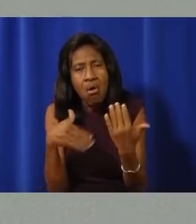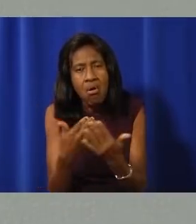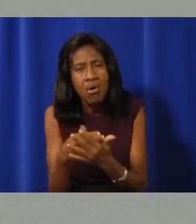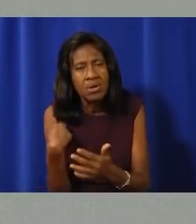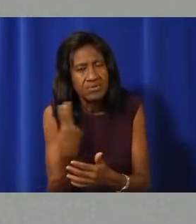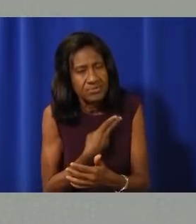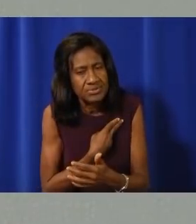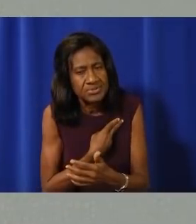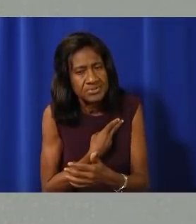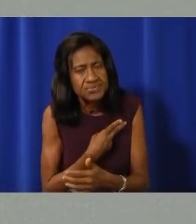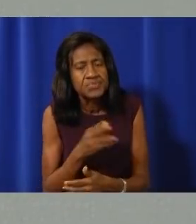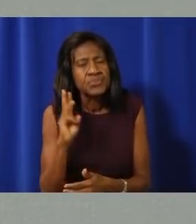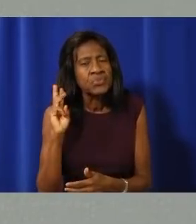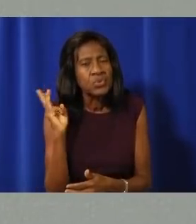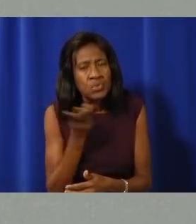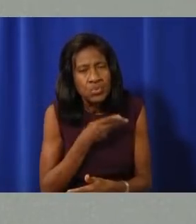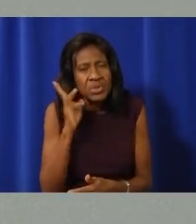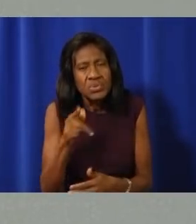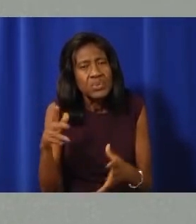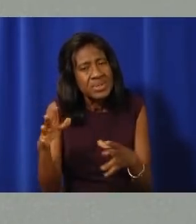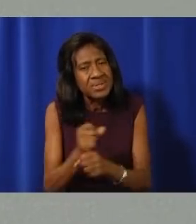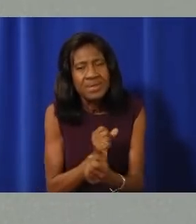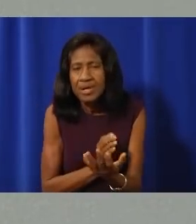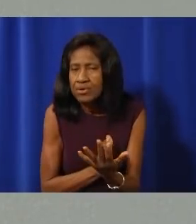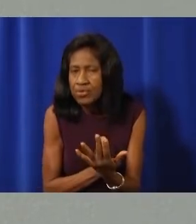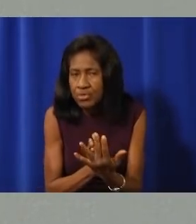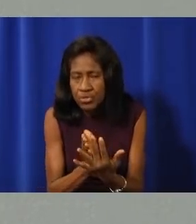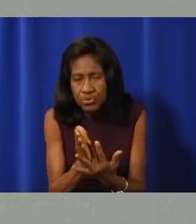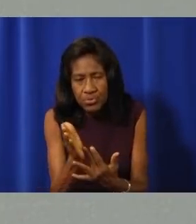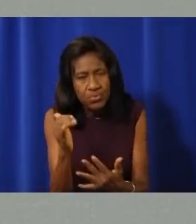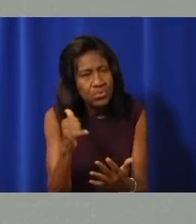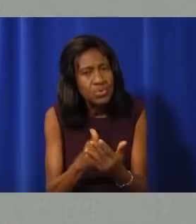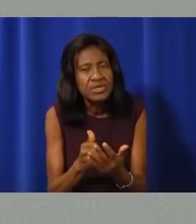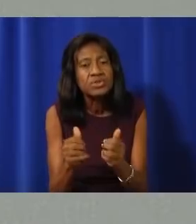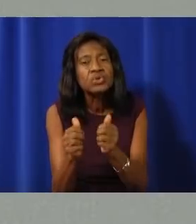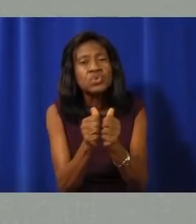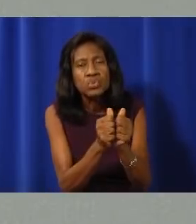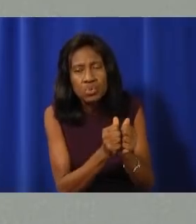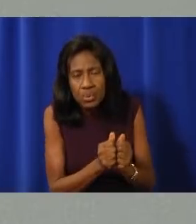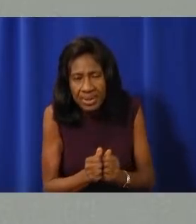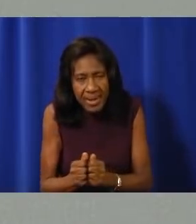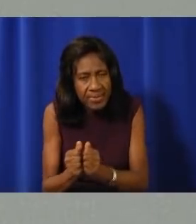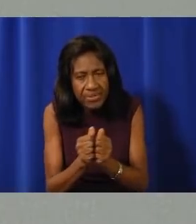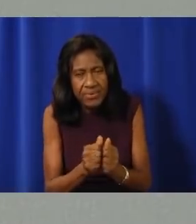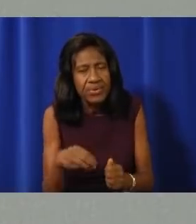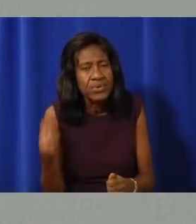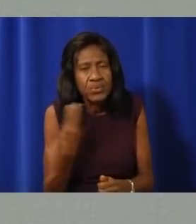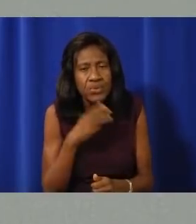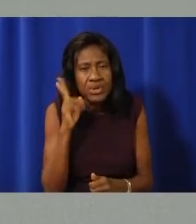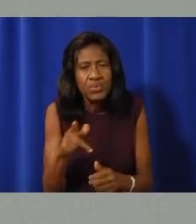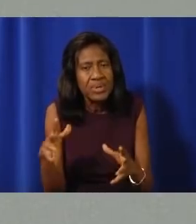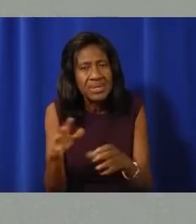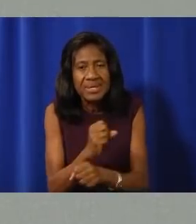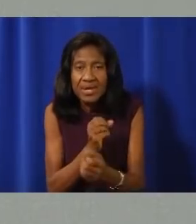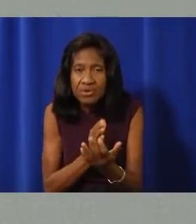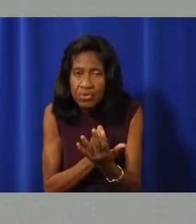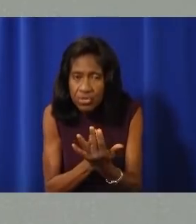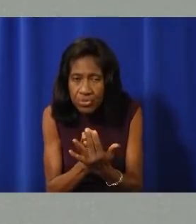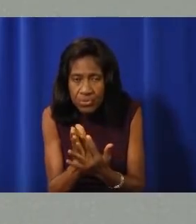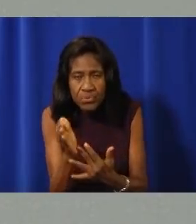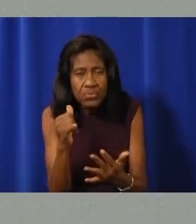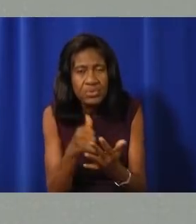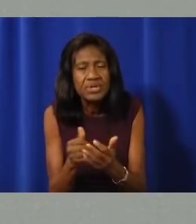We will get through this together, ladies and gentlemen. We will get through this together. I want you to